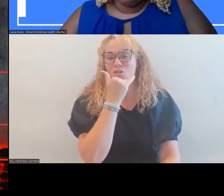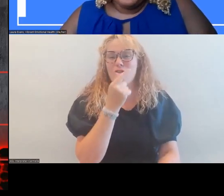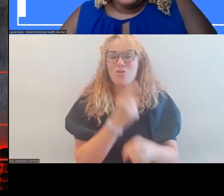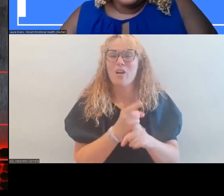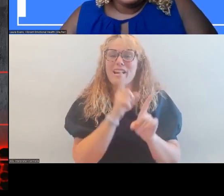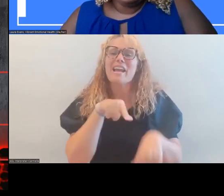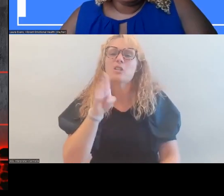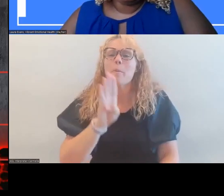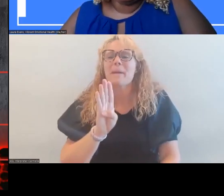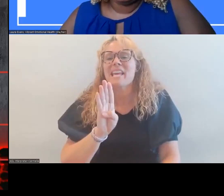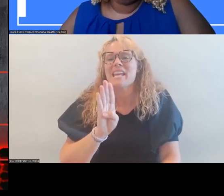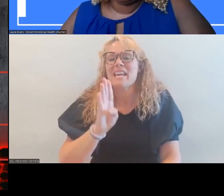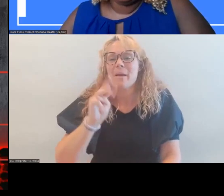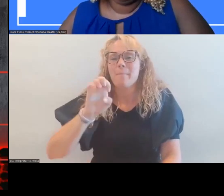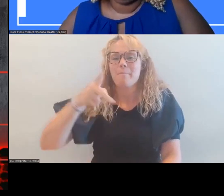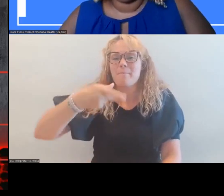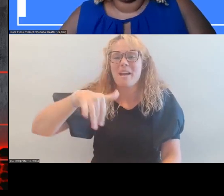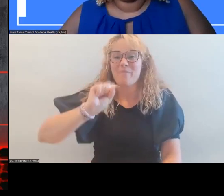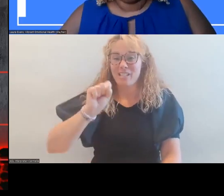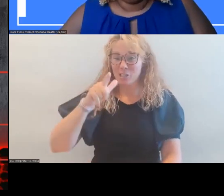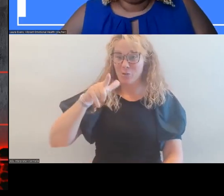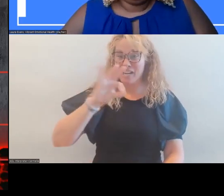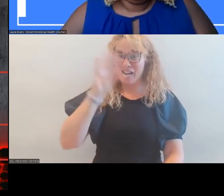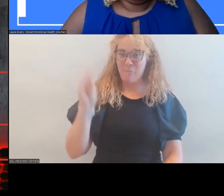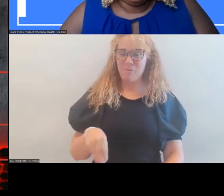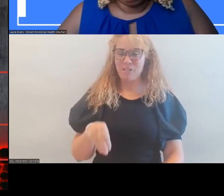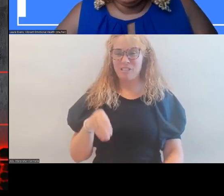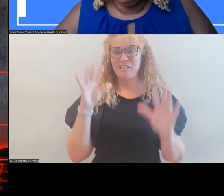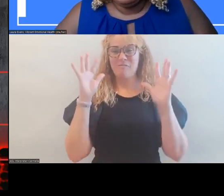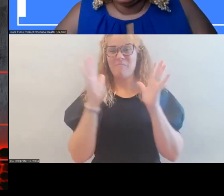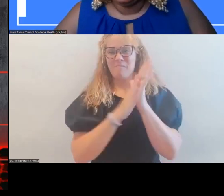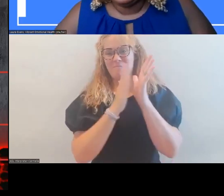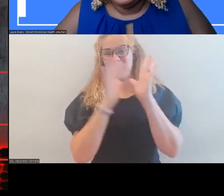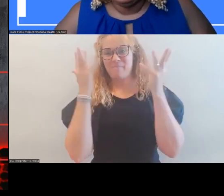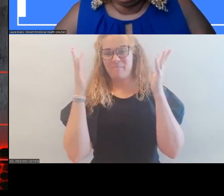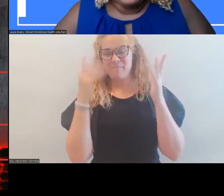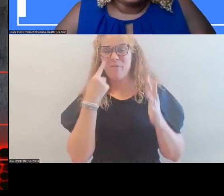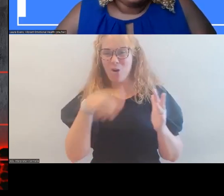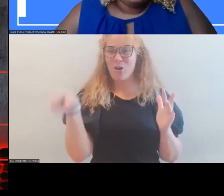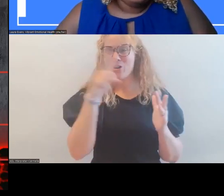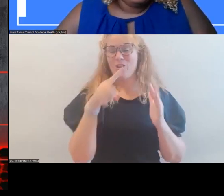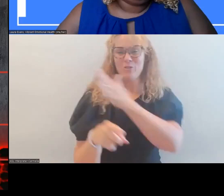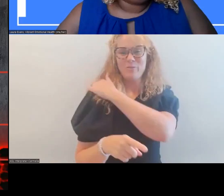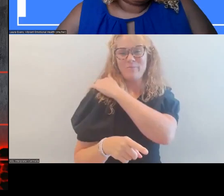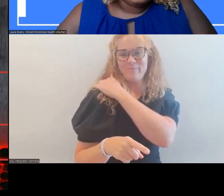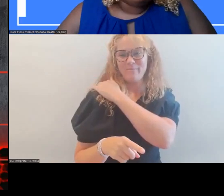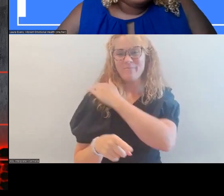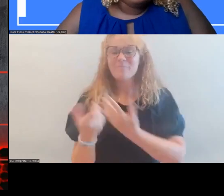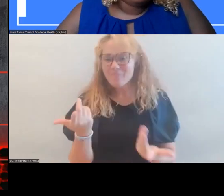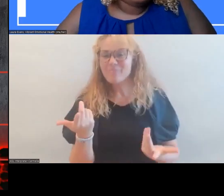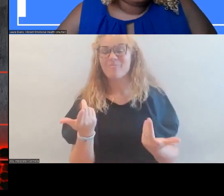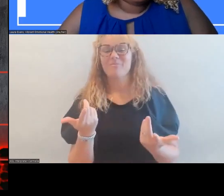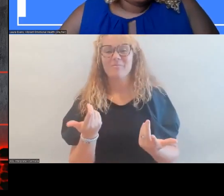B, Memphis. So those 29% of you, give you guys a big round of applause, clap on the back.